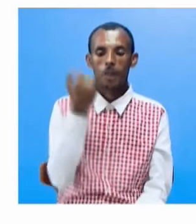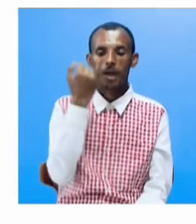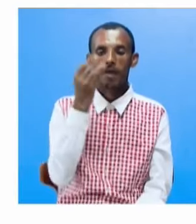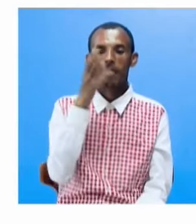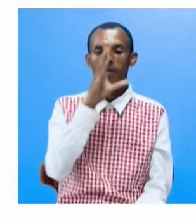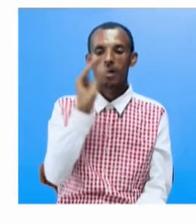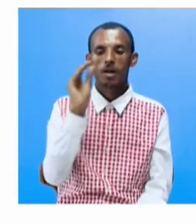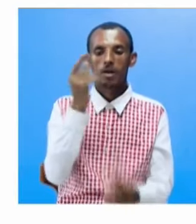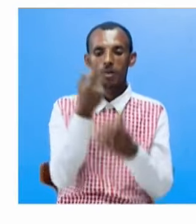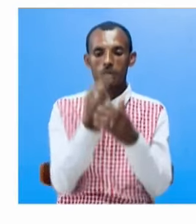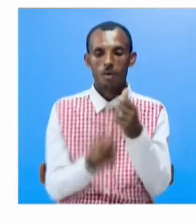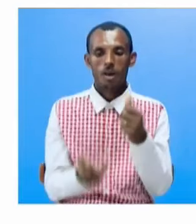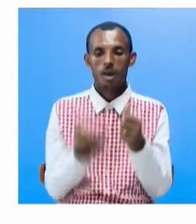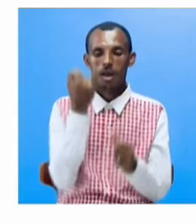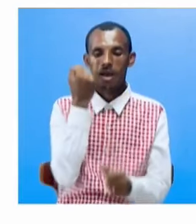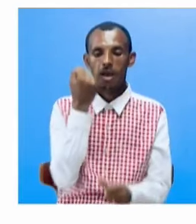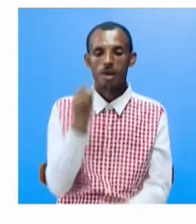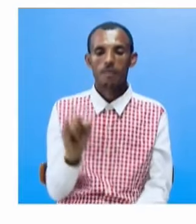only if